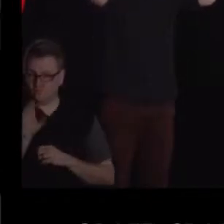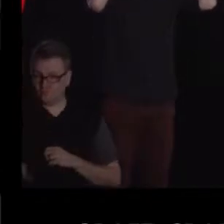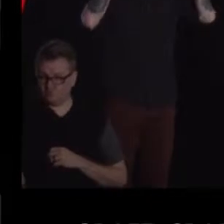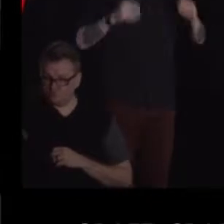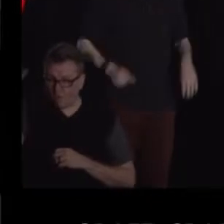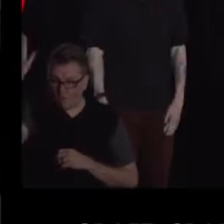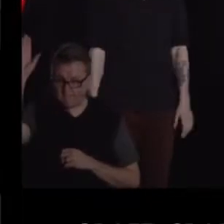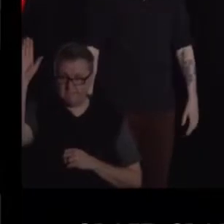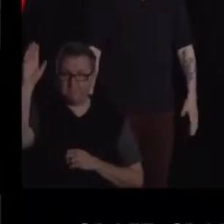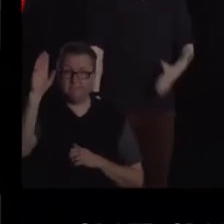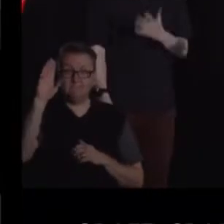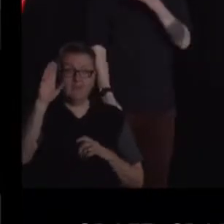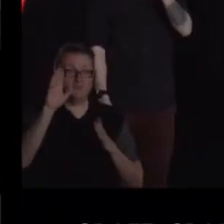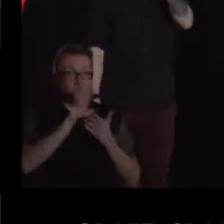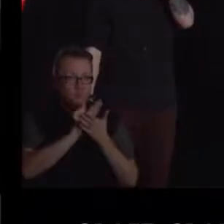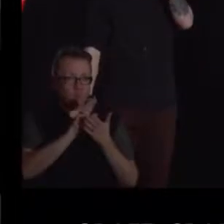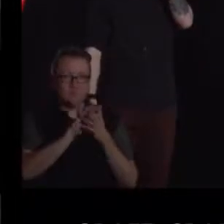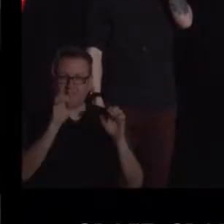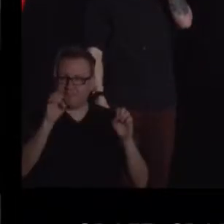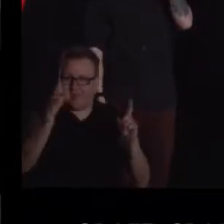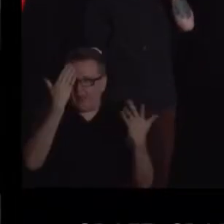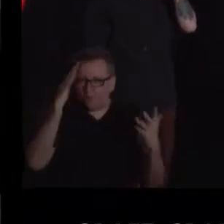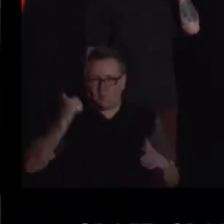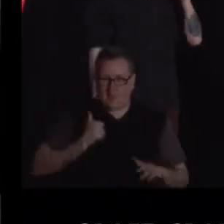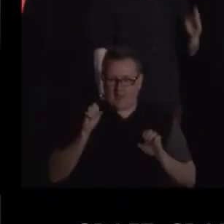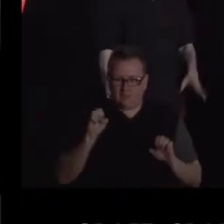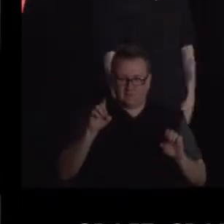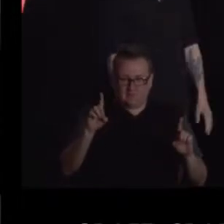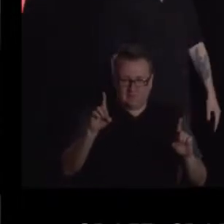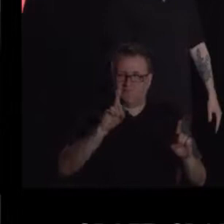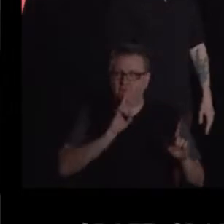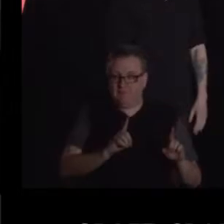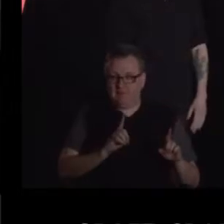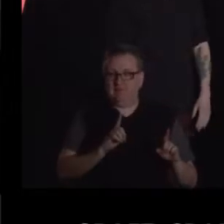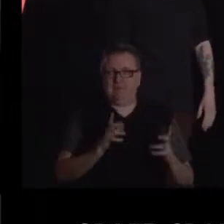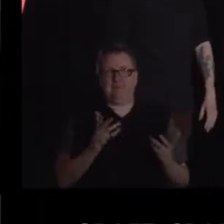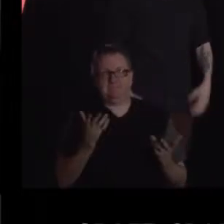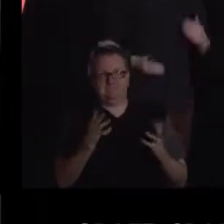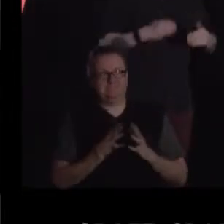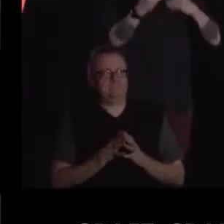right, sort of through education and stuff, I don't know what the education system's like here, but it's very much